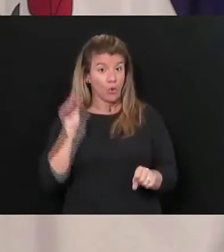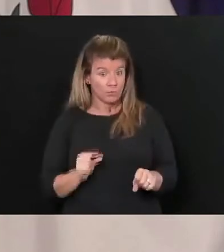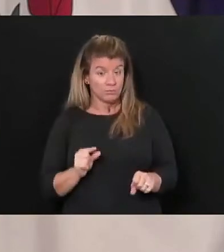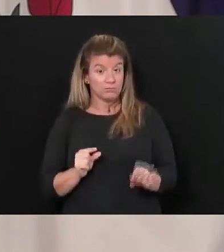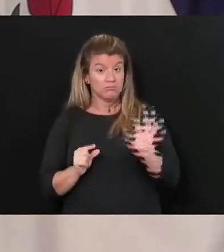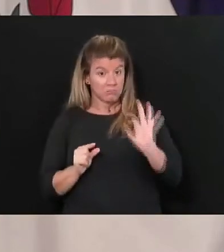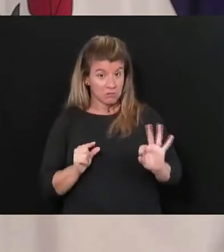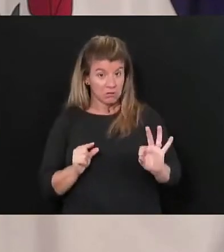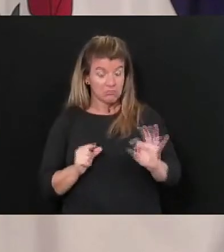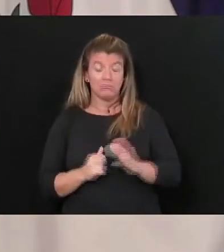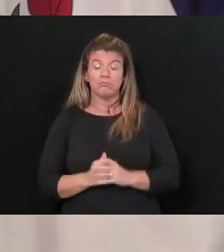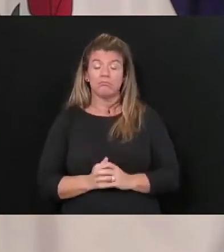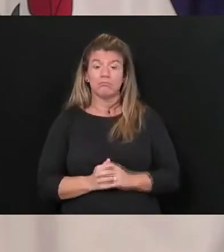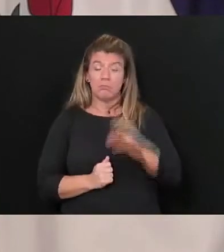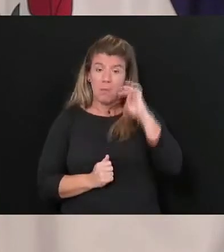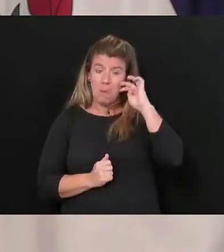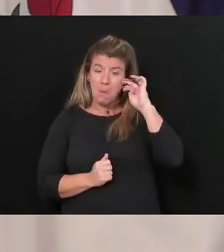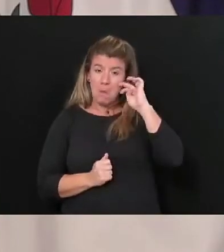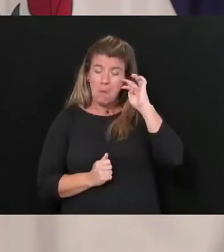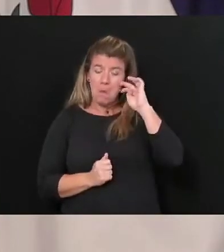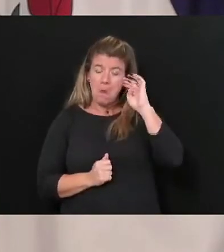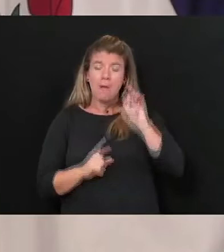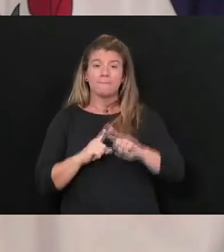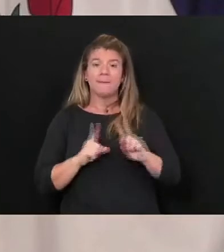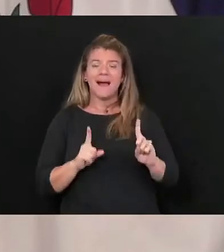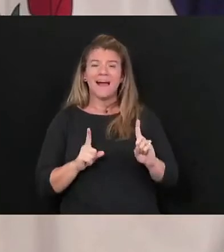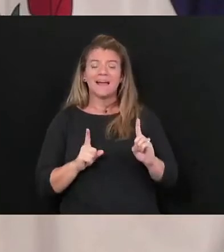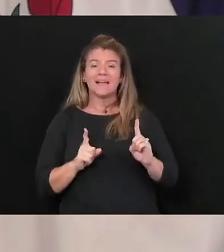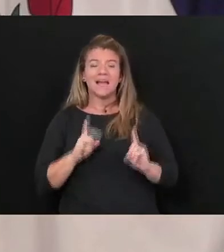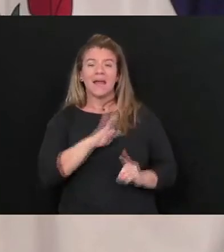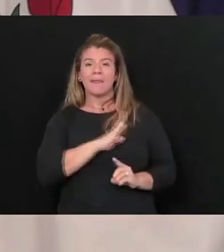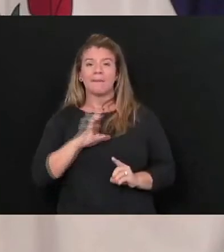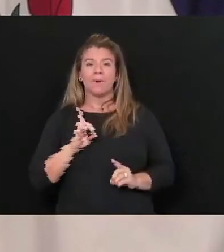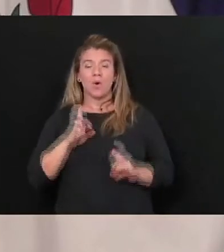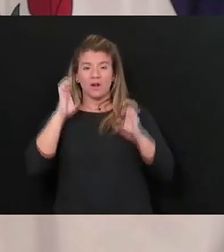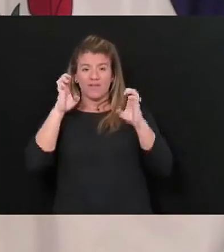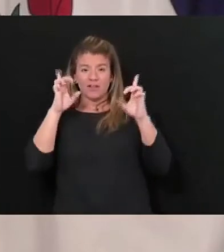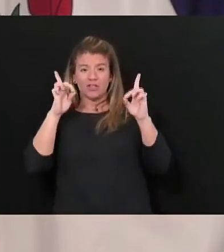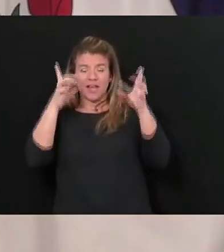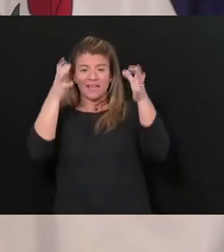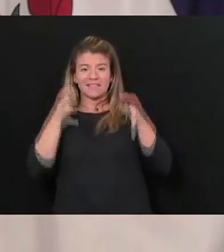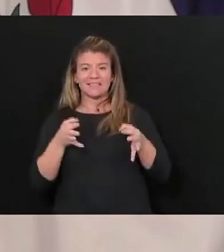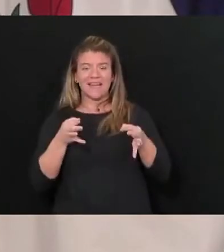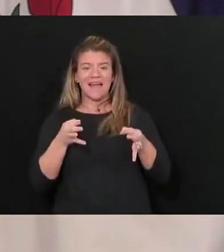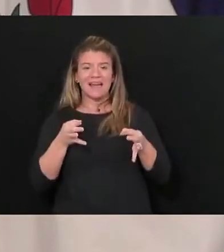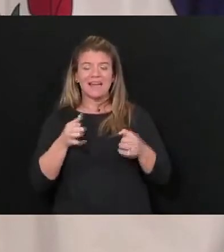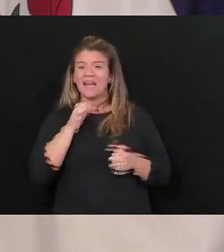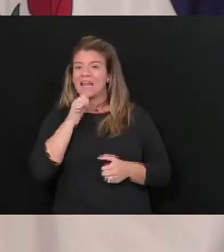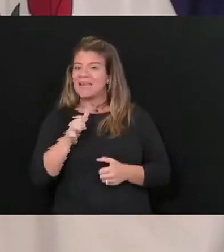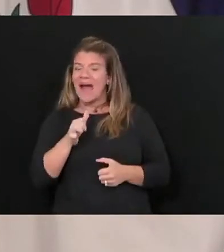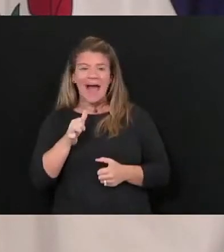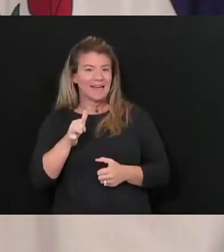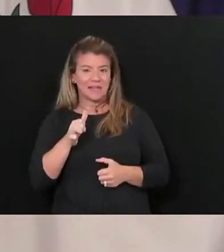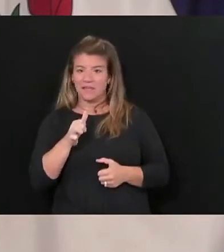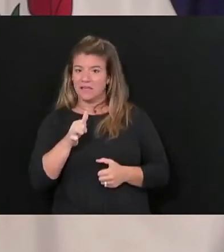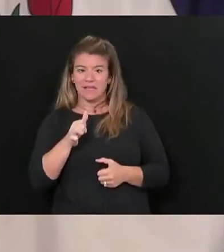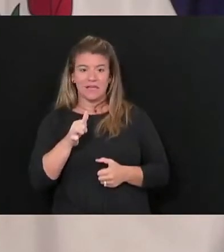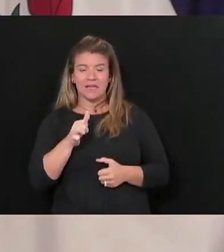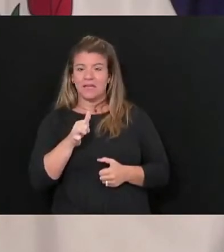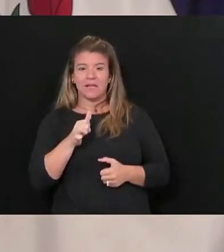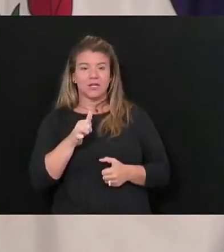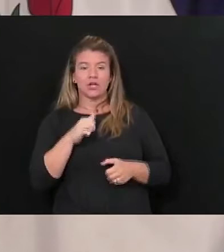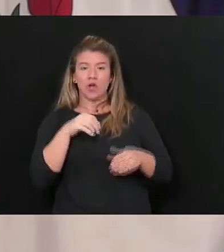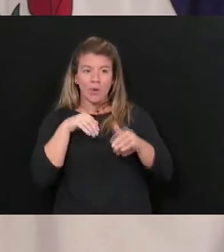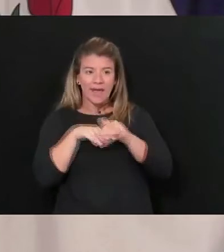Now, but the Board of Education decided not to go to in-person instruction this week, and I don't know